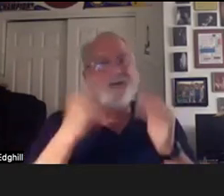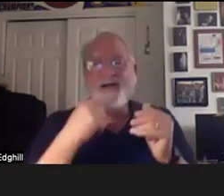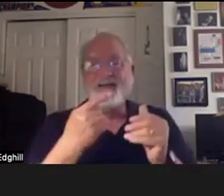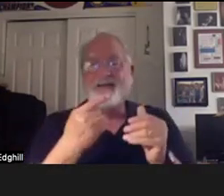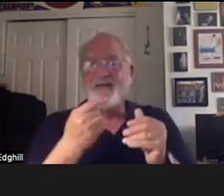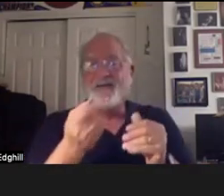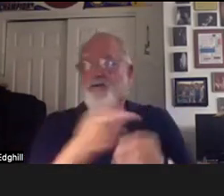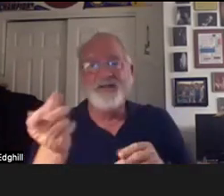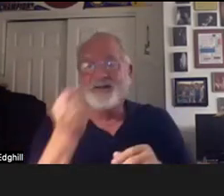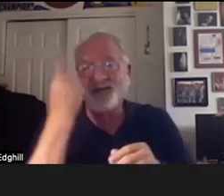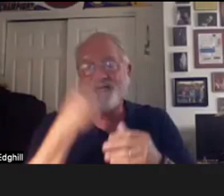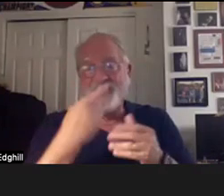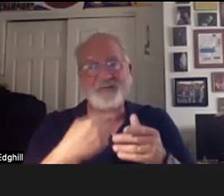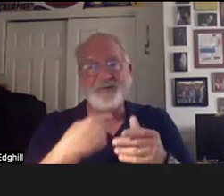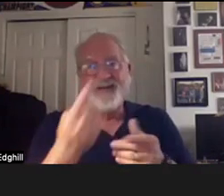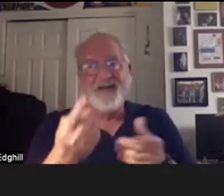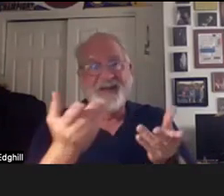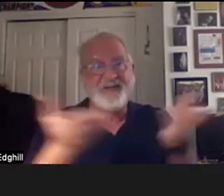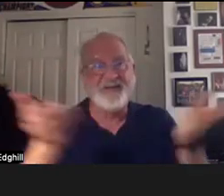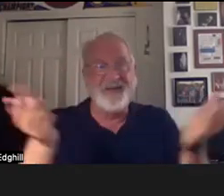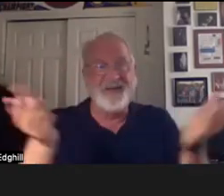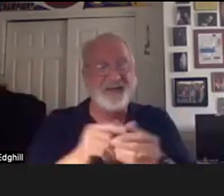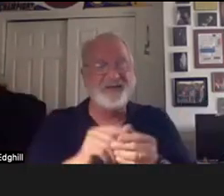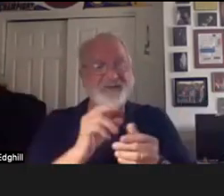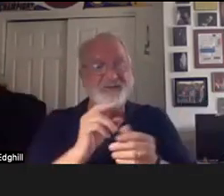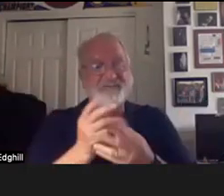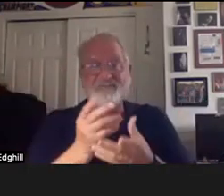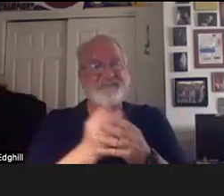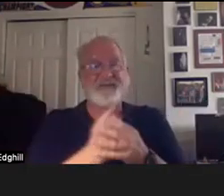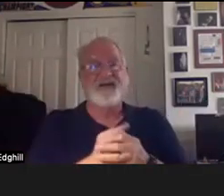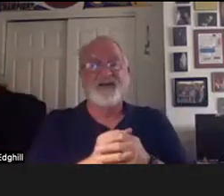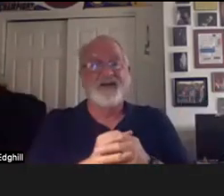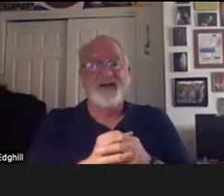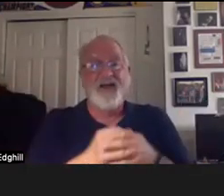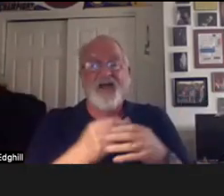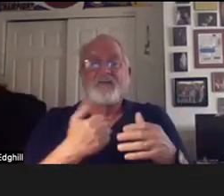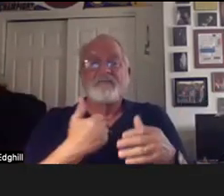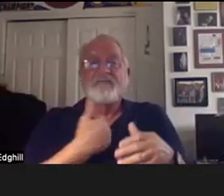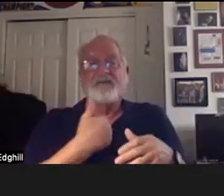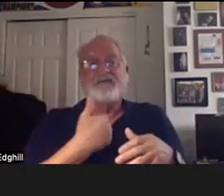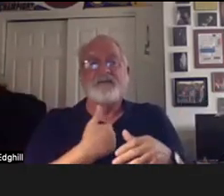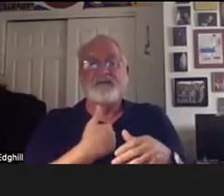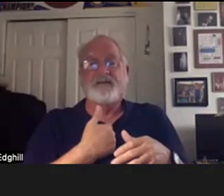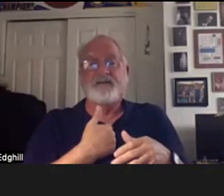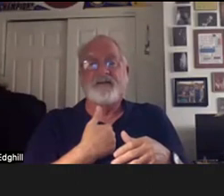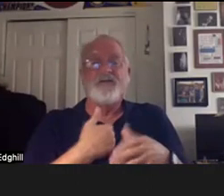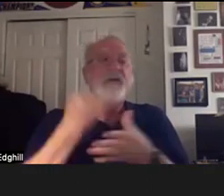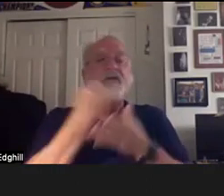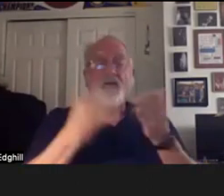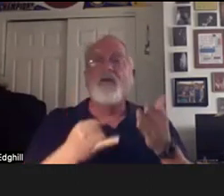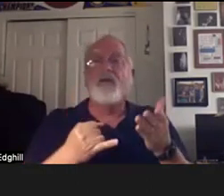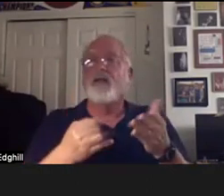I hope you all understand what I've been saying. Everything. I hope all of you understand everything I've been saying and it's all been clear.